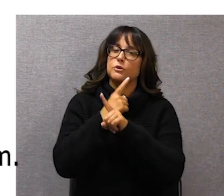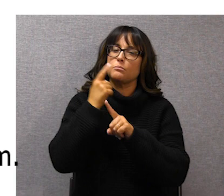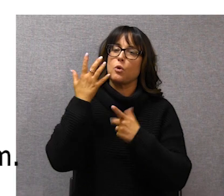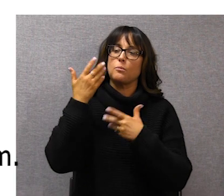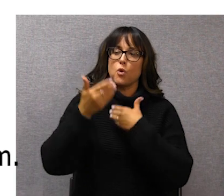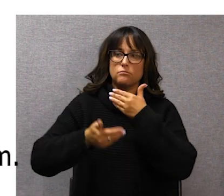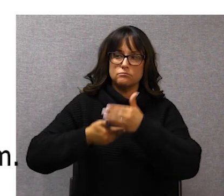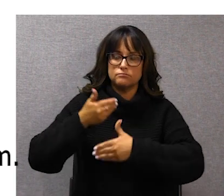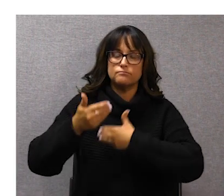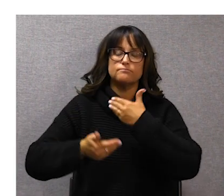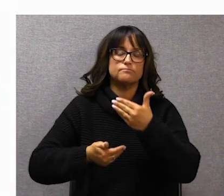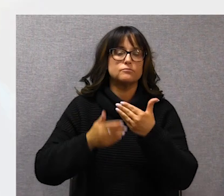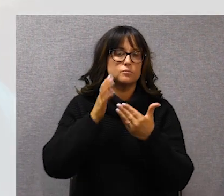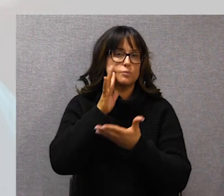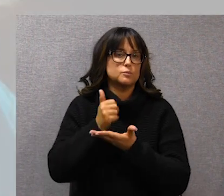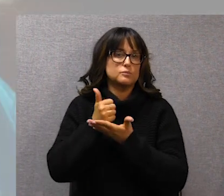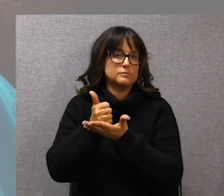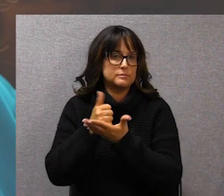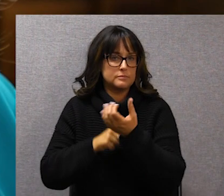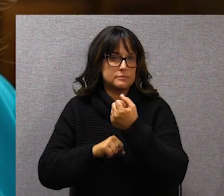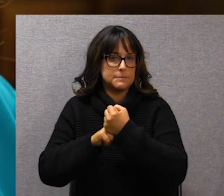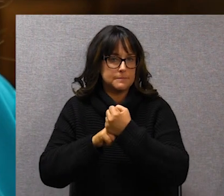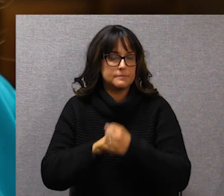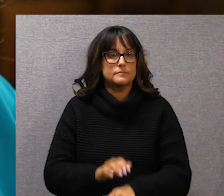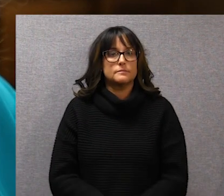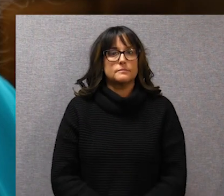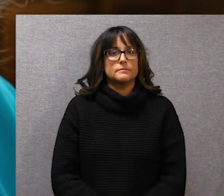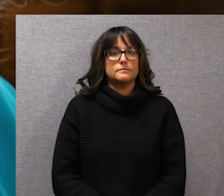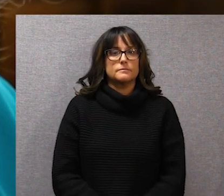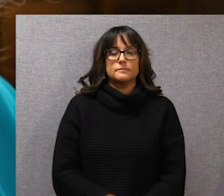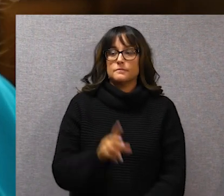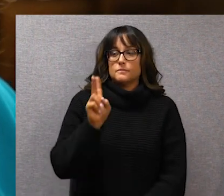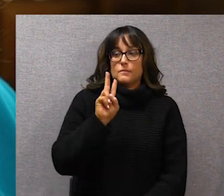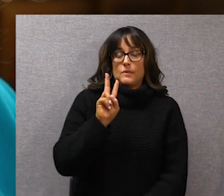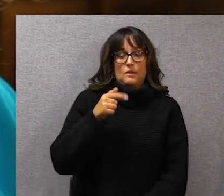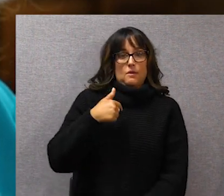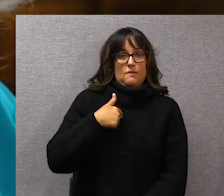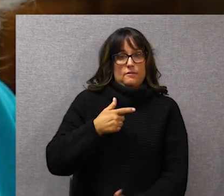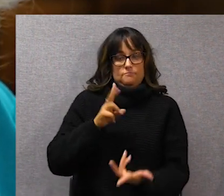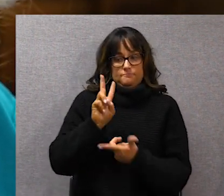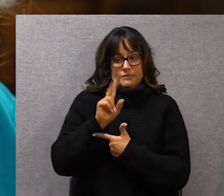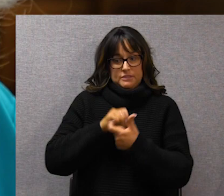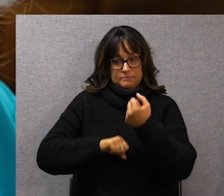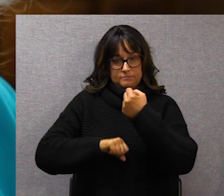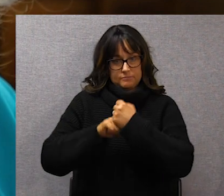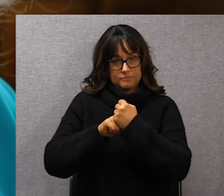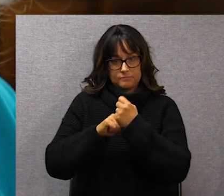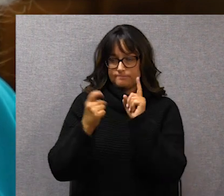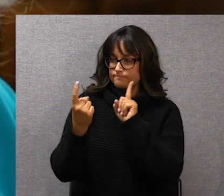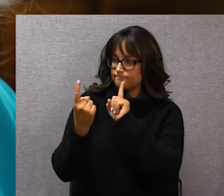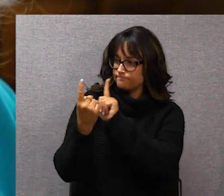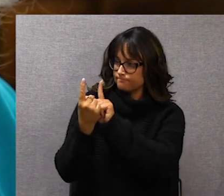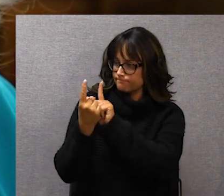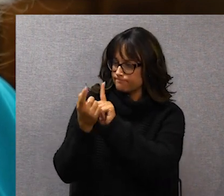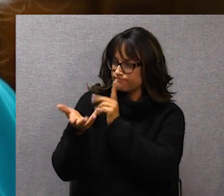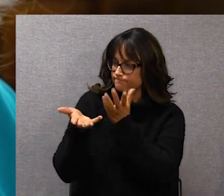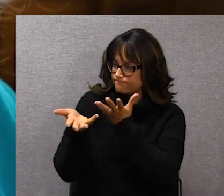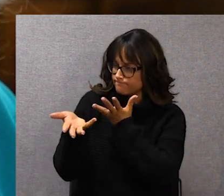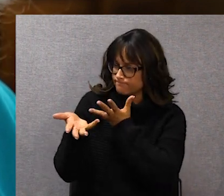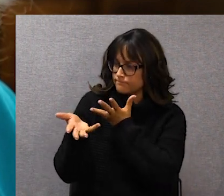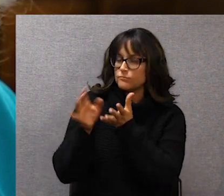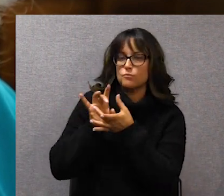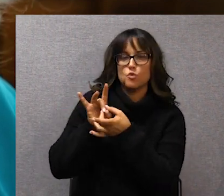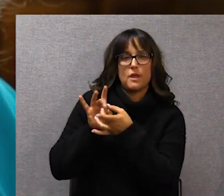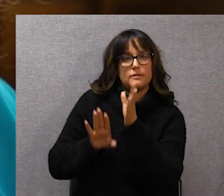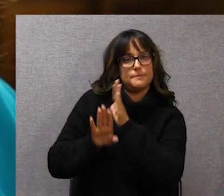step to take for that victim. So victim advocates have an opportunity to form a relationship with that victim that